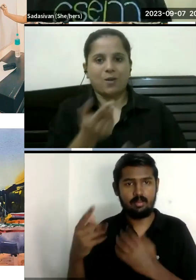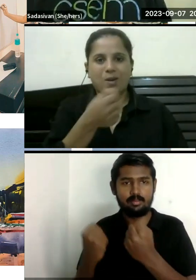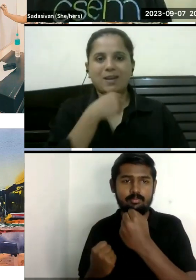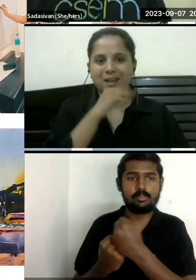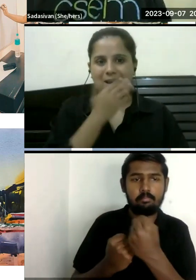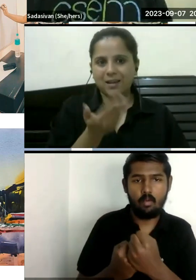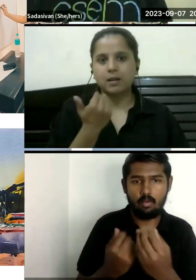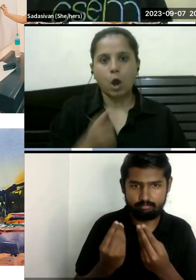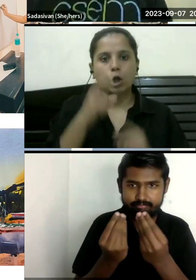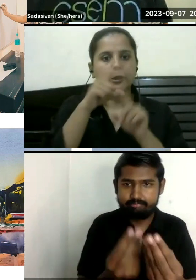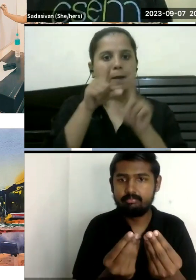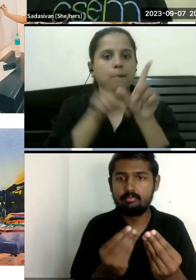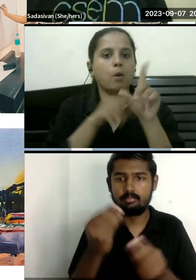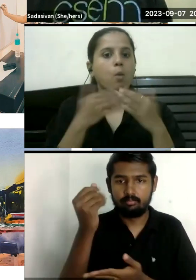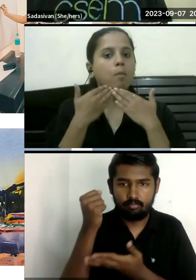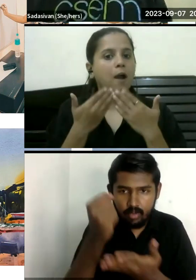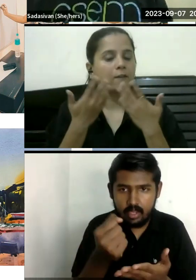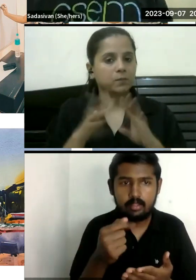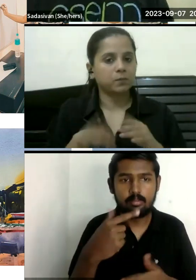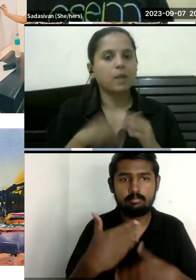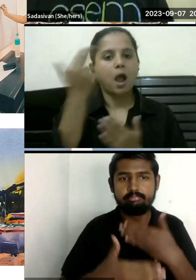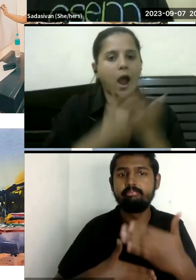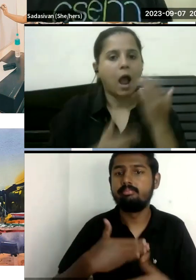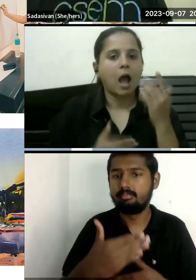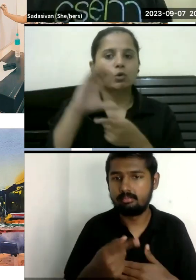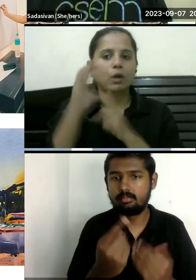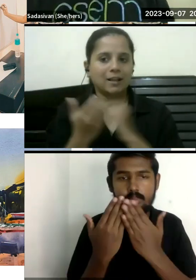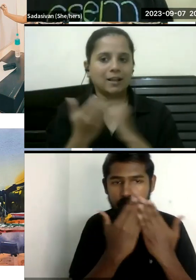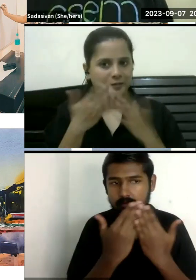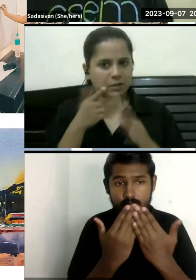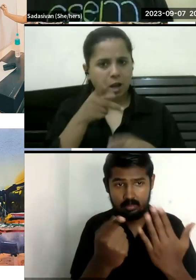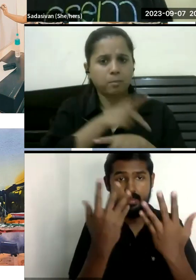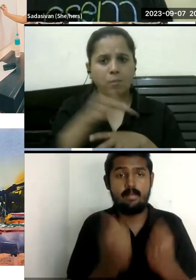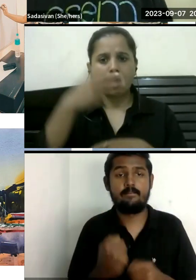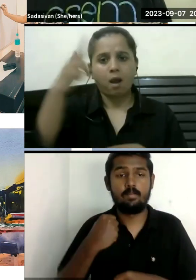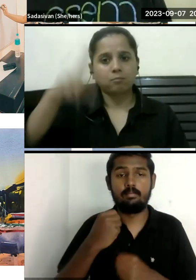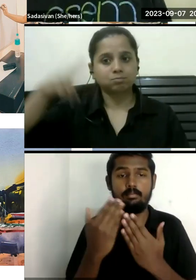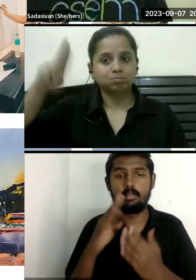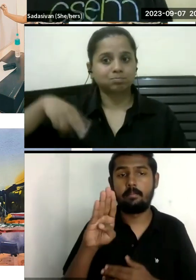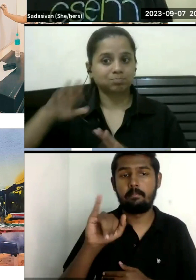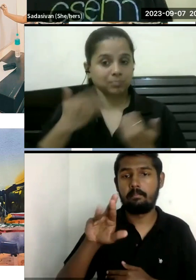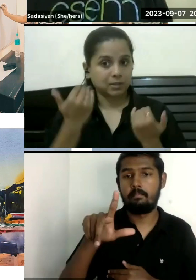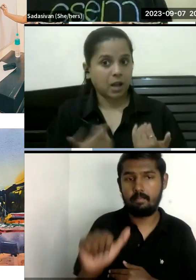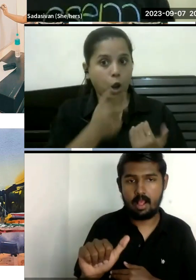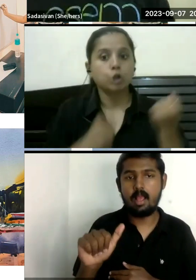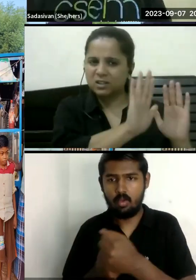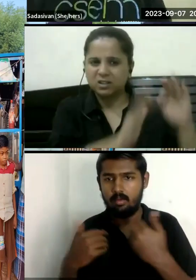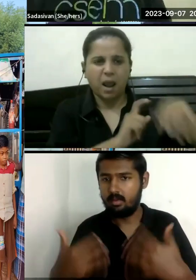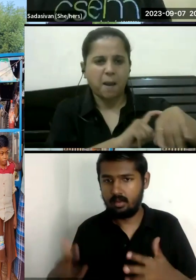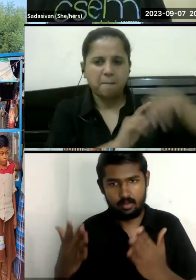in art and culture, and is a professional artist now, and is also supporting Anvesha in their